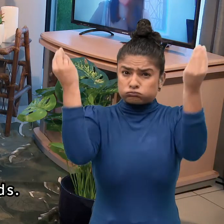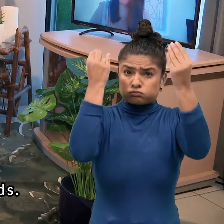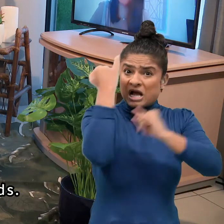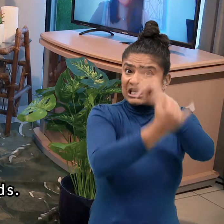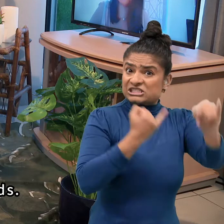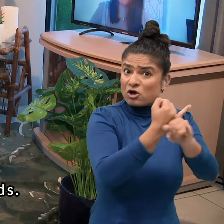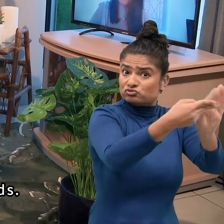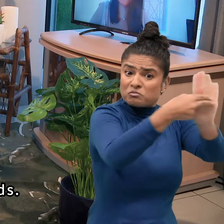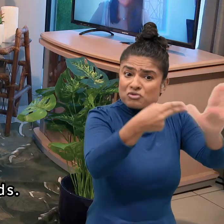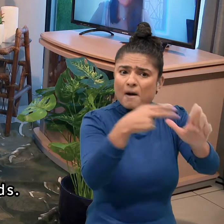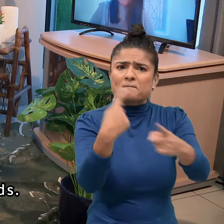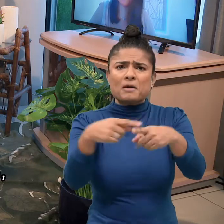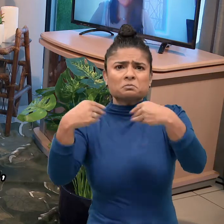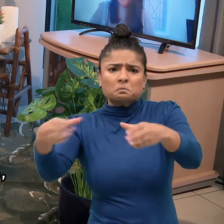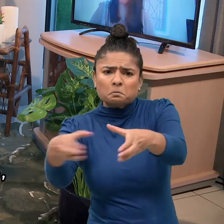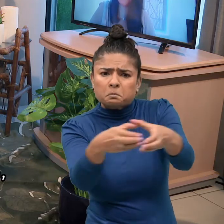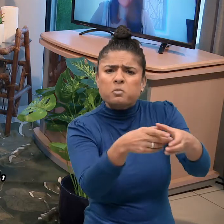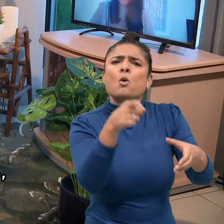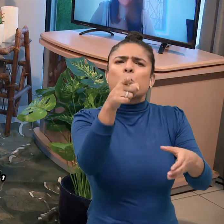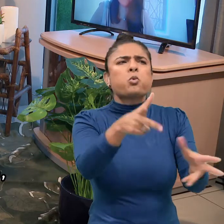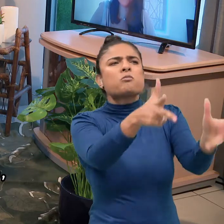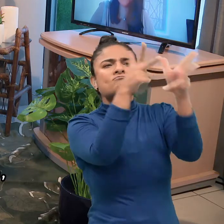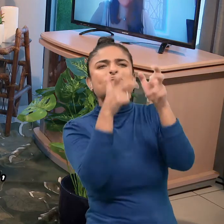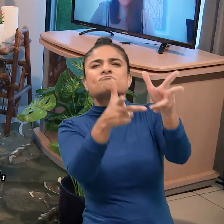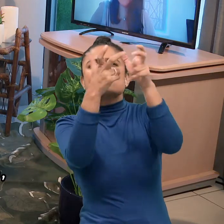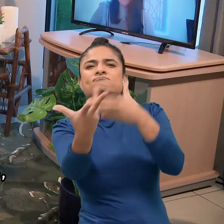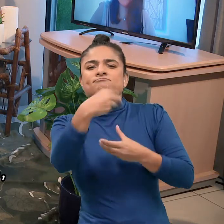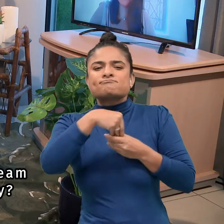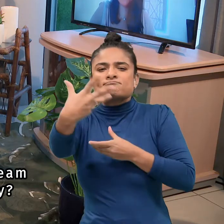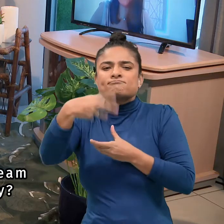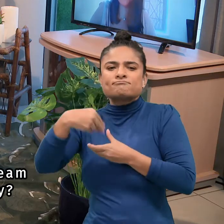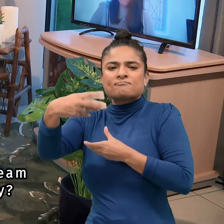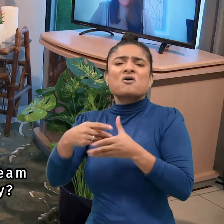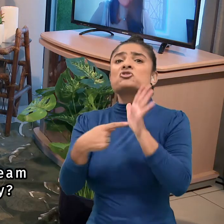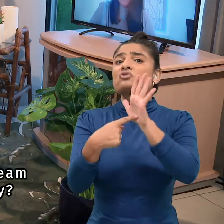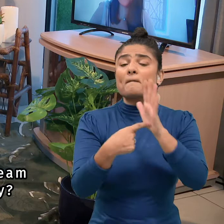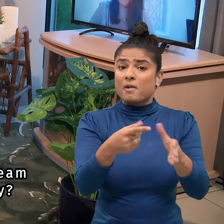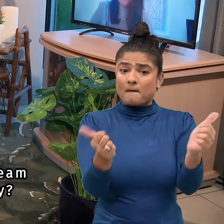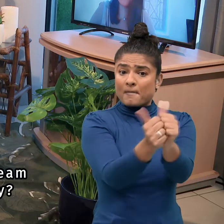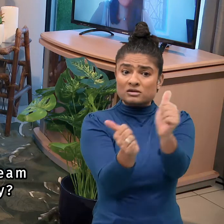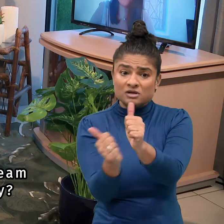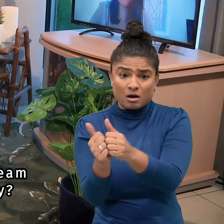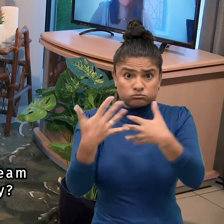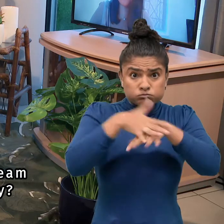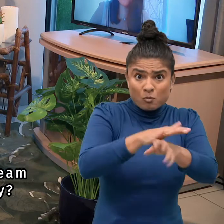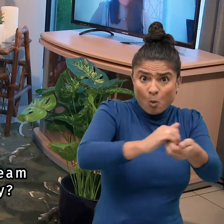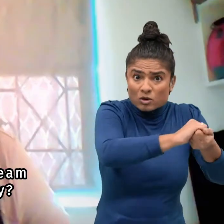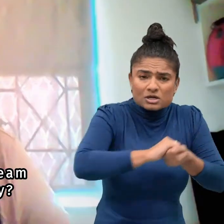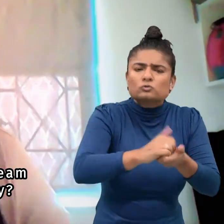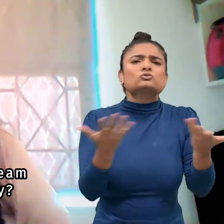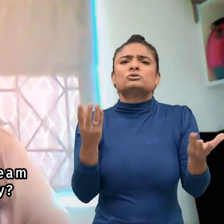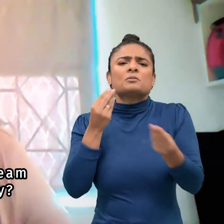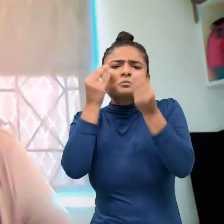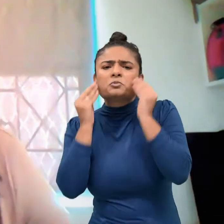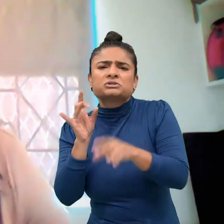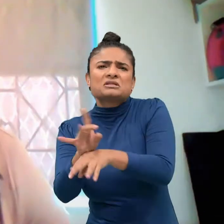some international brands, some big brands. What insights did you gain through, example, partnering with mainstream organizations in the beauty